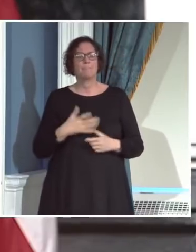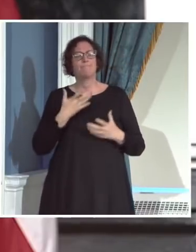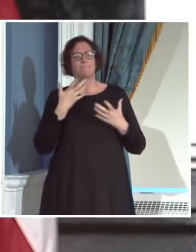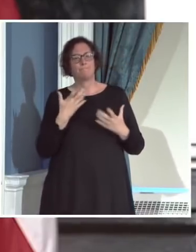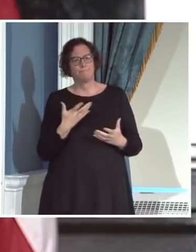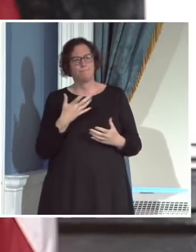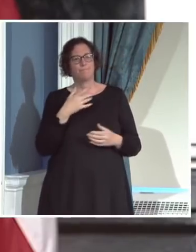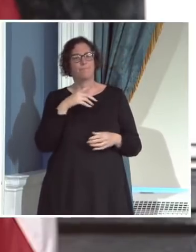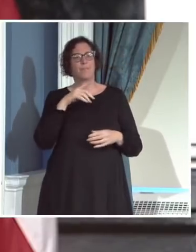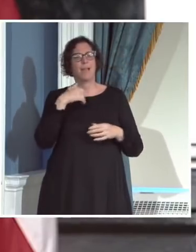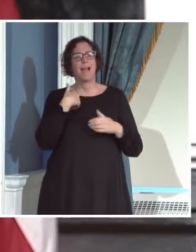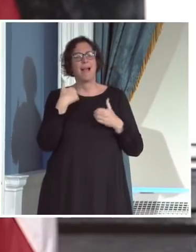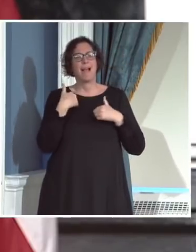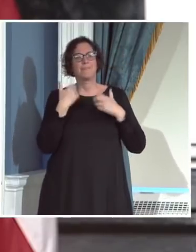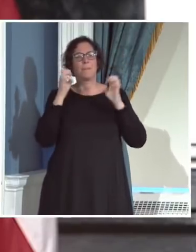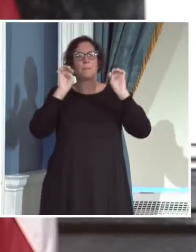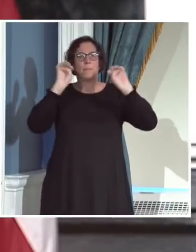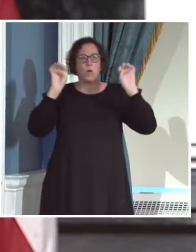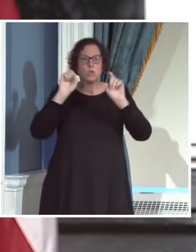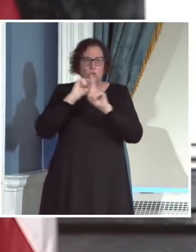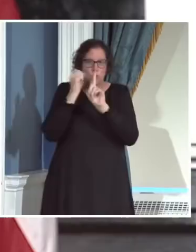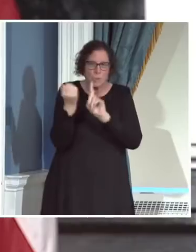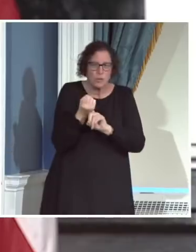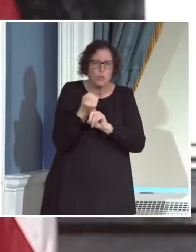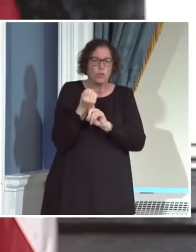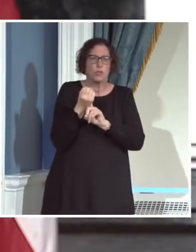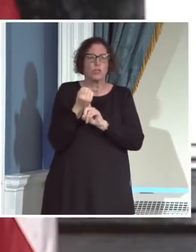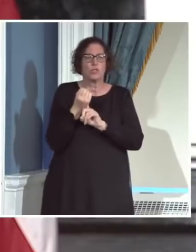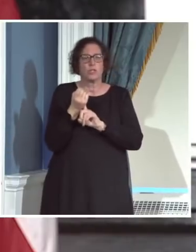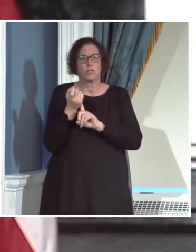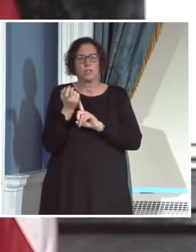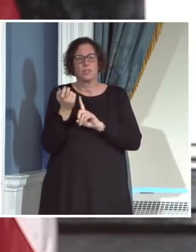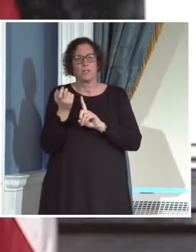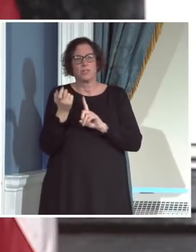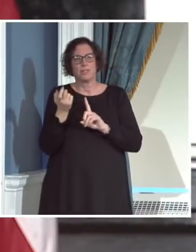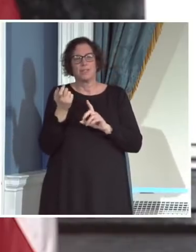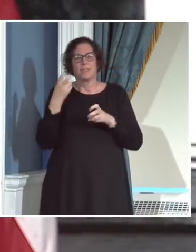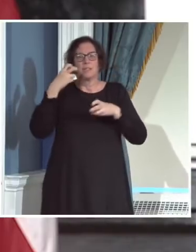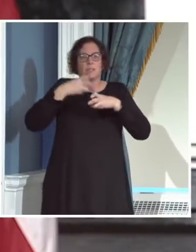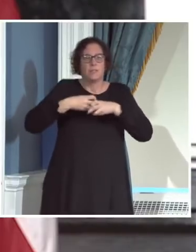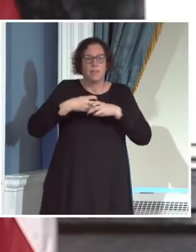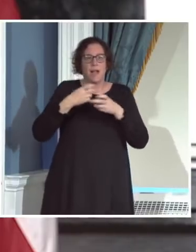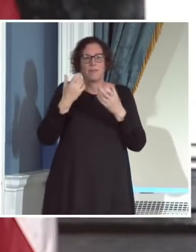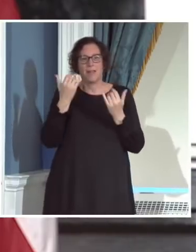mean, I felt for years and years, long before I became mayor,